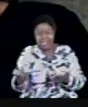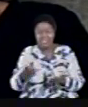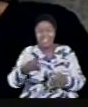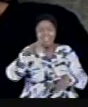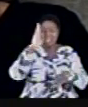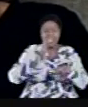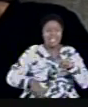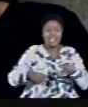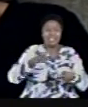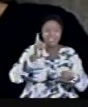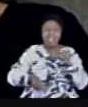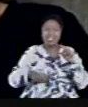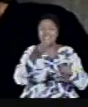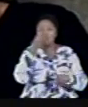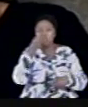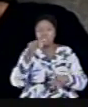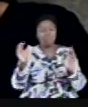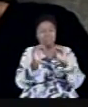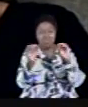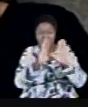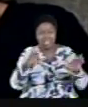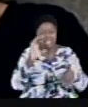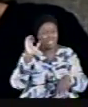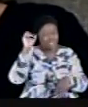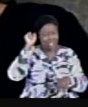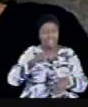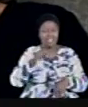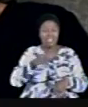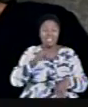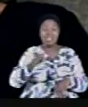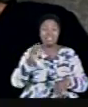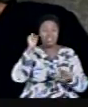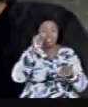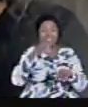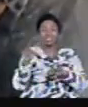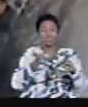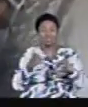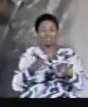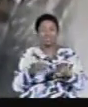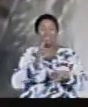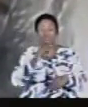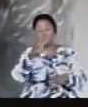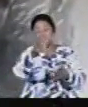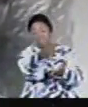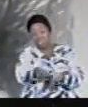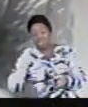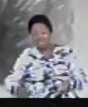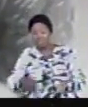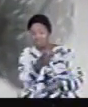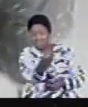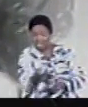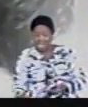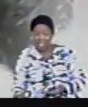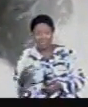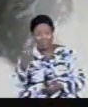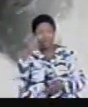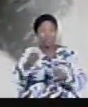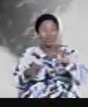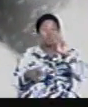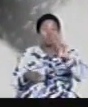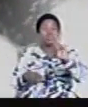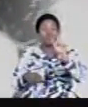can do. If I lie down, I lie down 24 hours. Except if I want to go and wee, they will carry me to go and